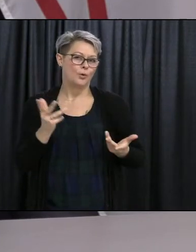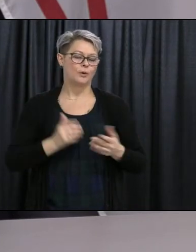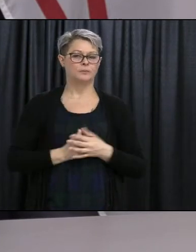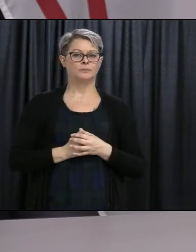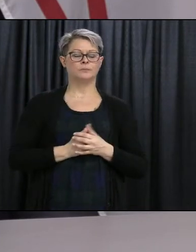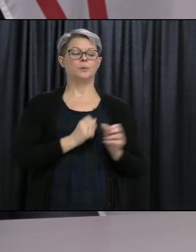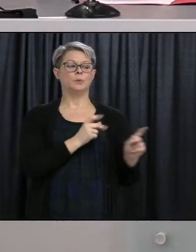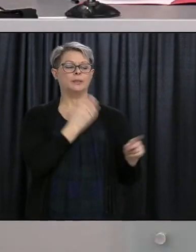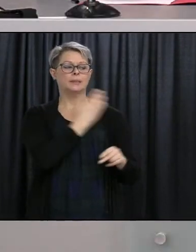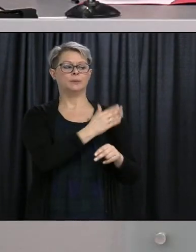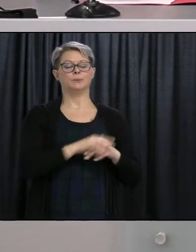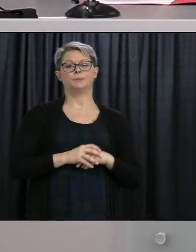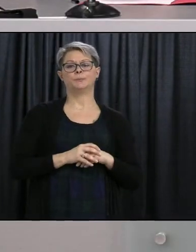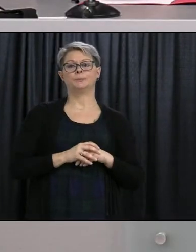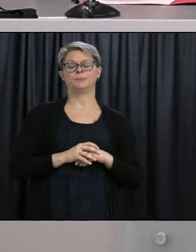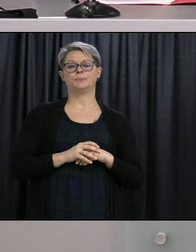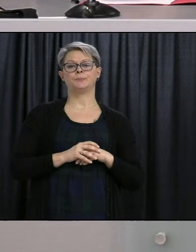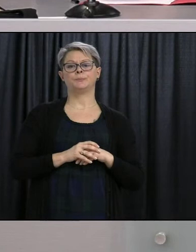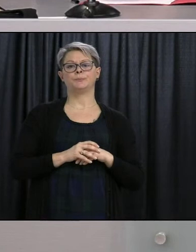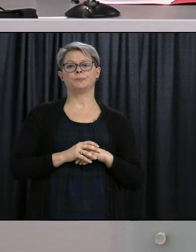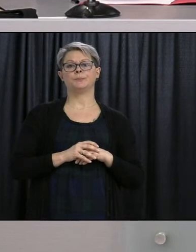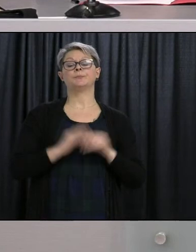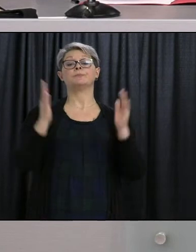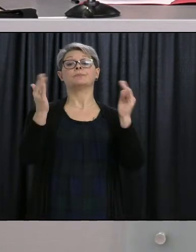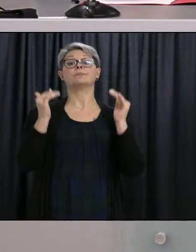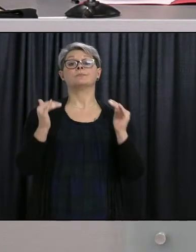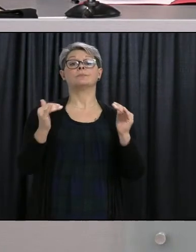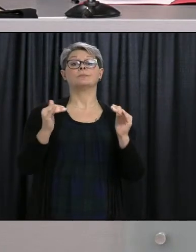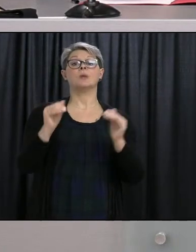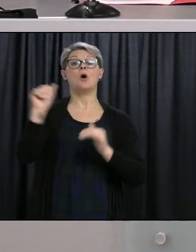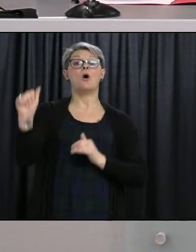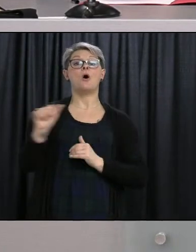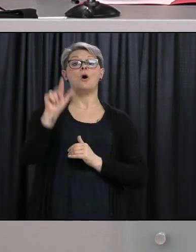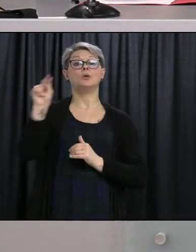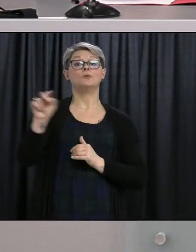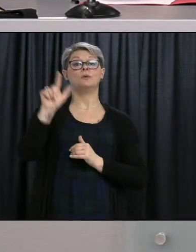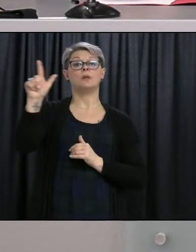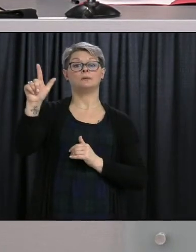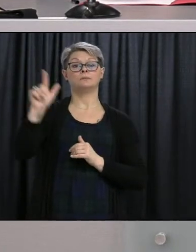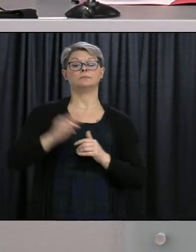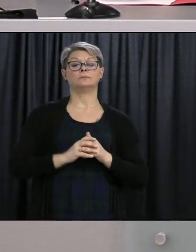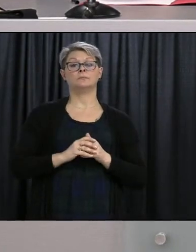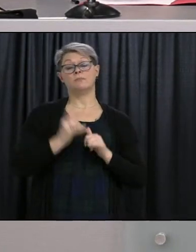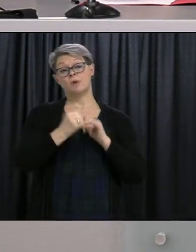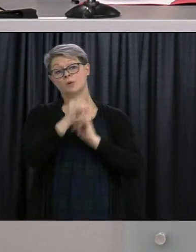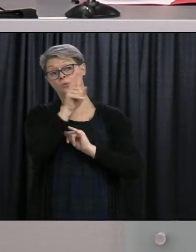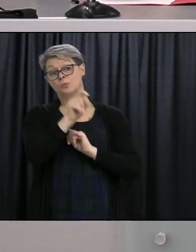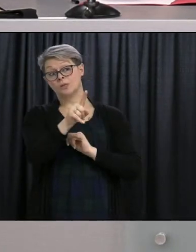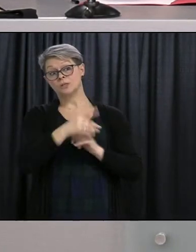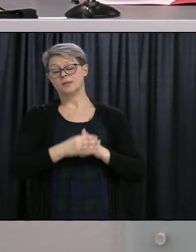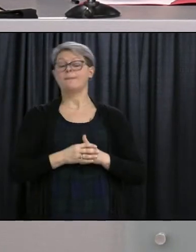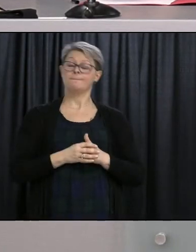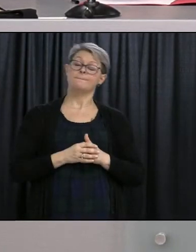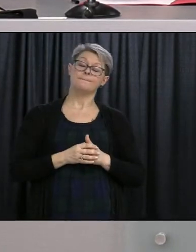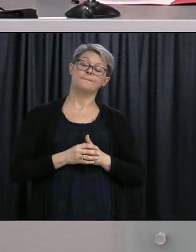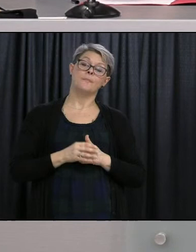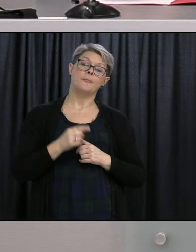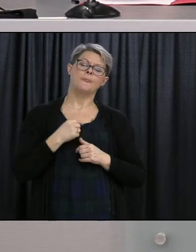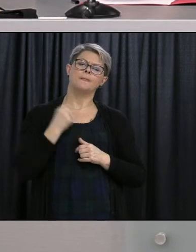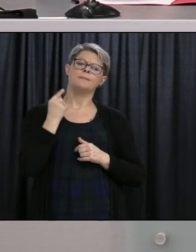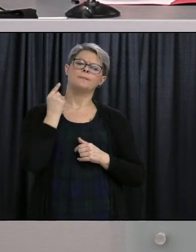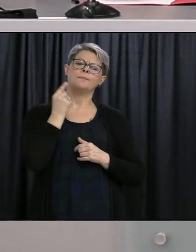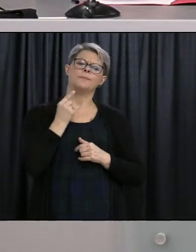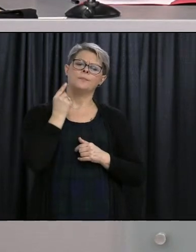Okay, thank you. Elizabeth Witten with All Newfoundland Labrador, do you have a final question? Yes, I'm wondering how